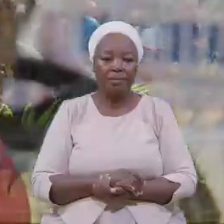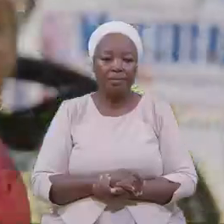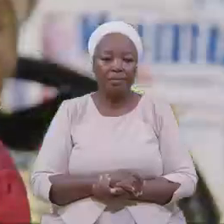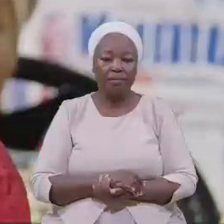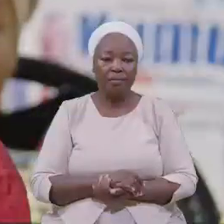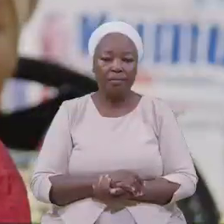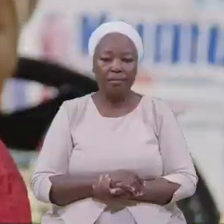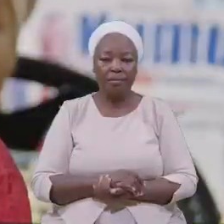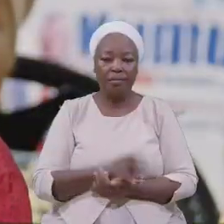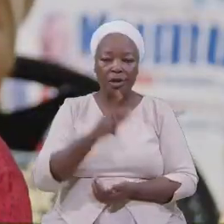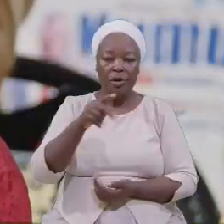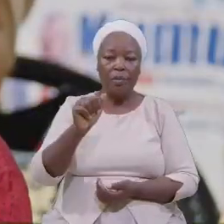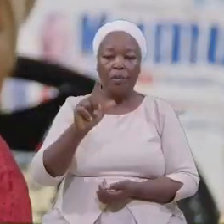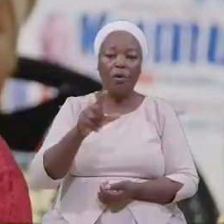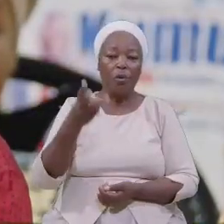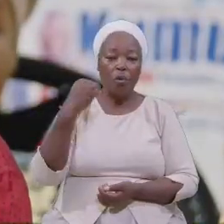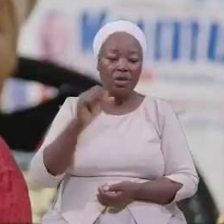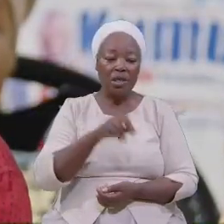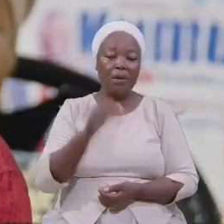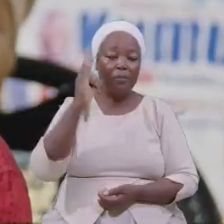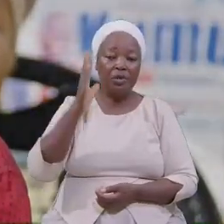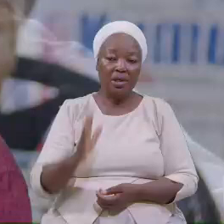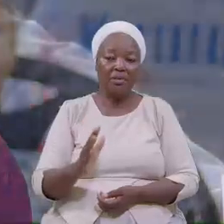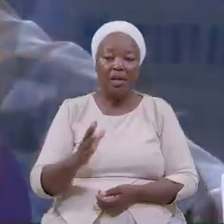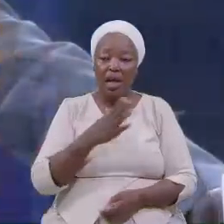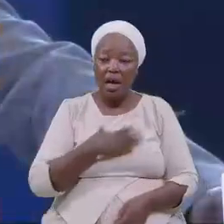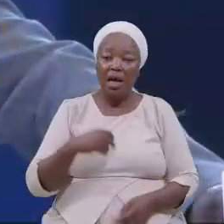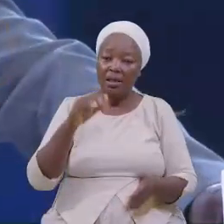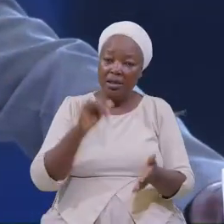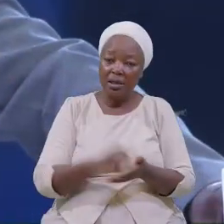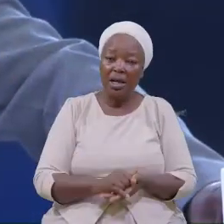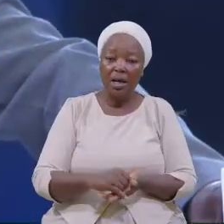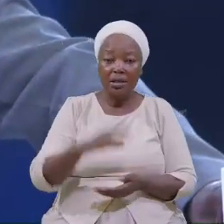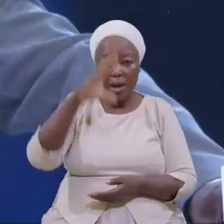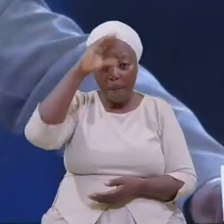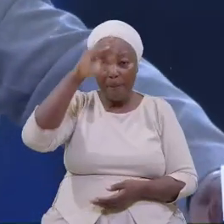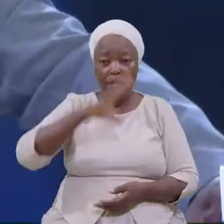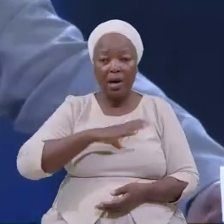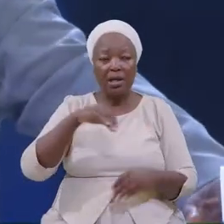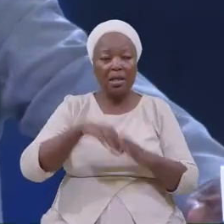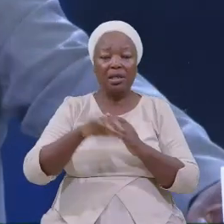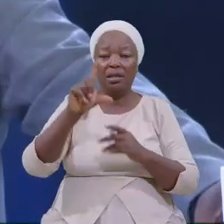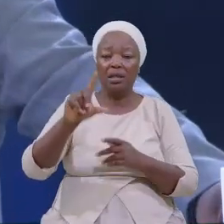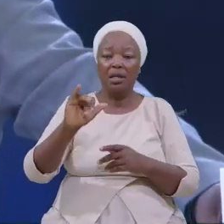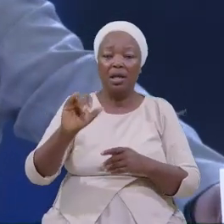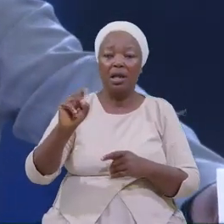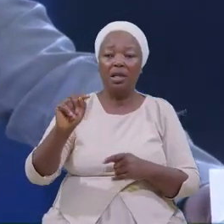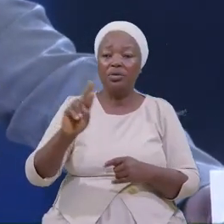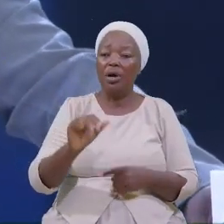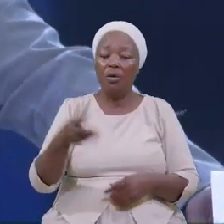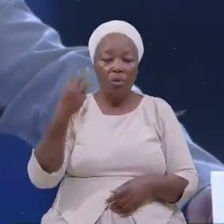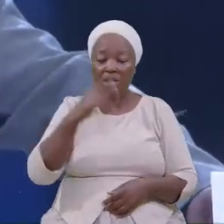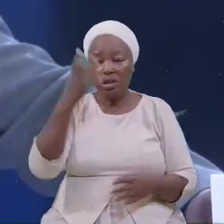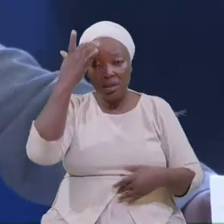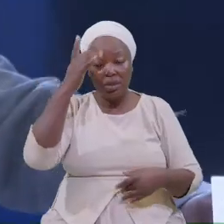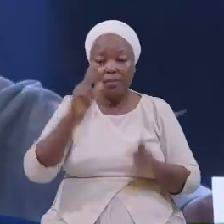Paul was the preacher, and that man in Lystra was the sick one,